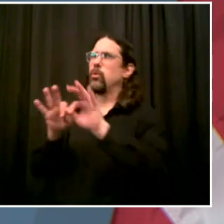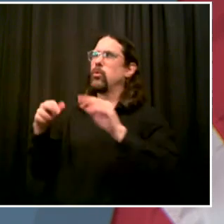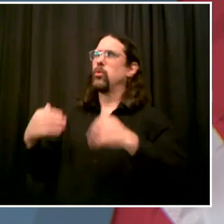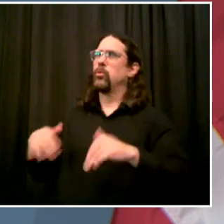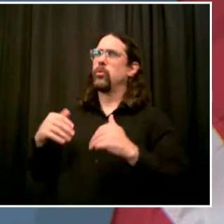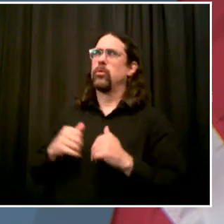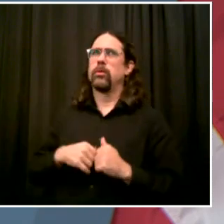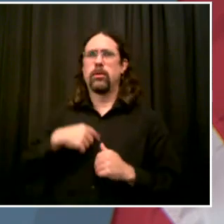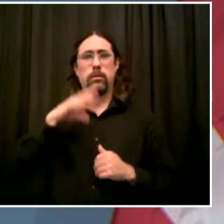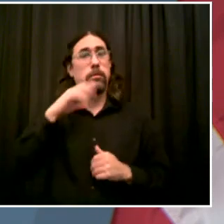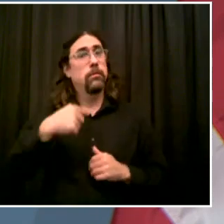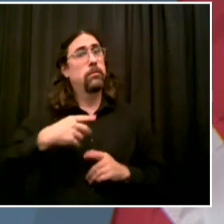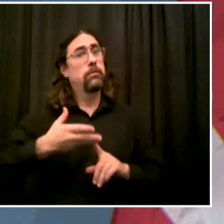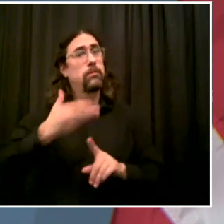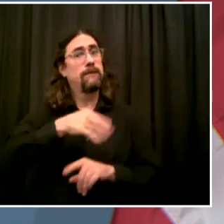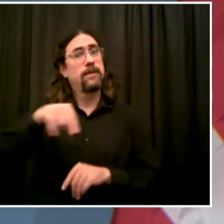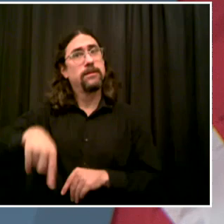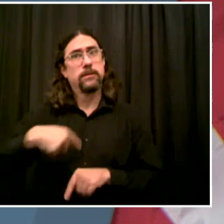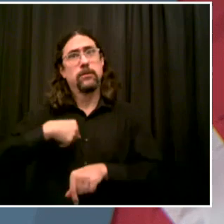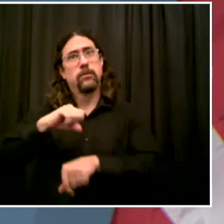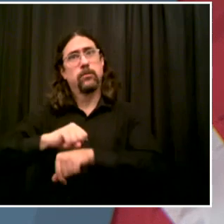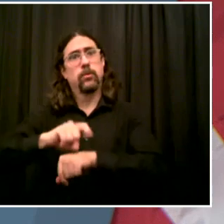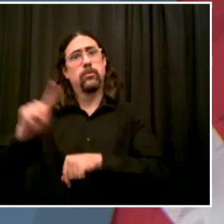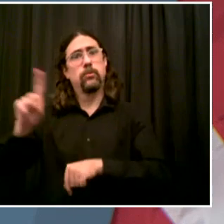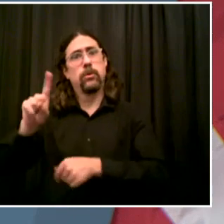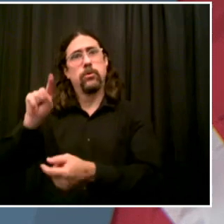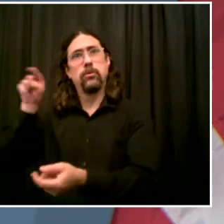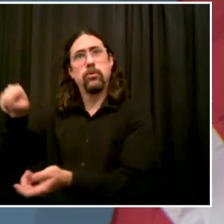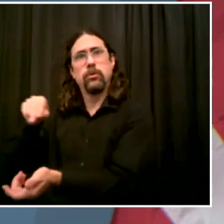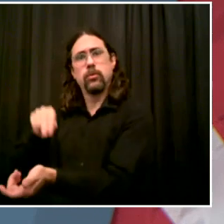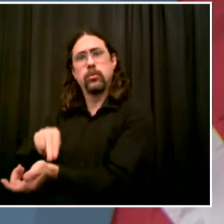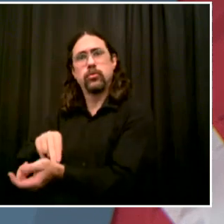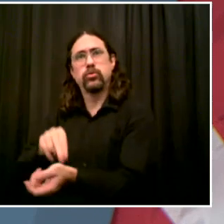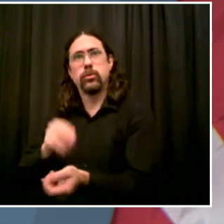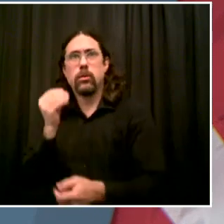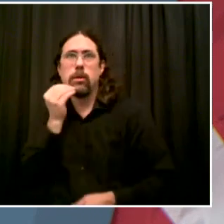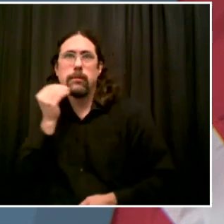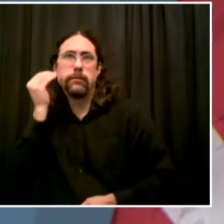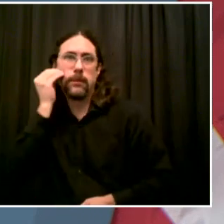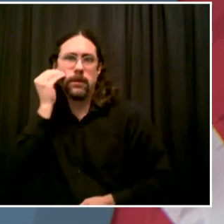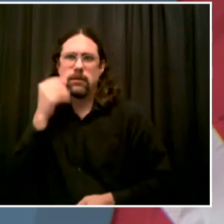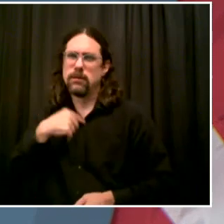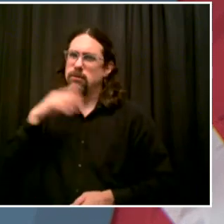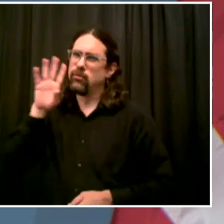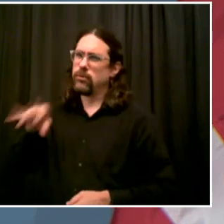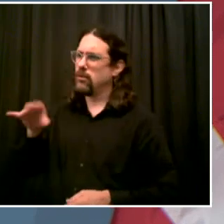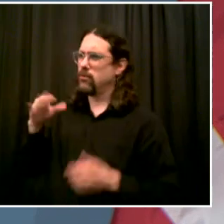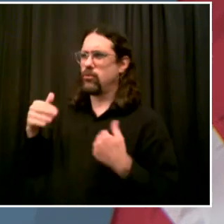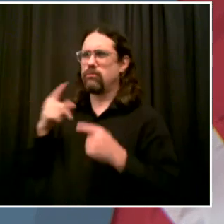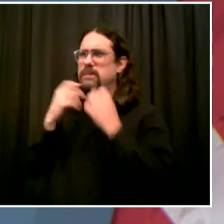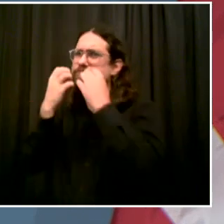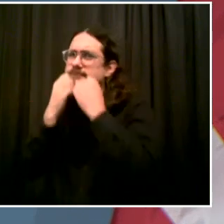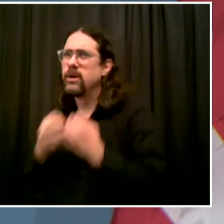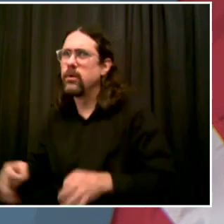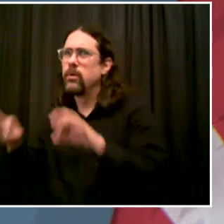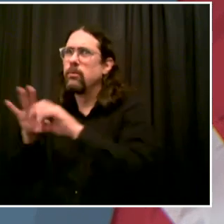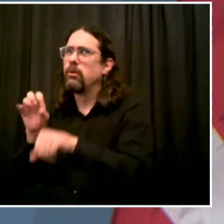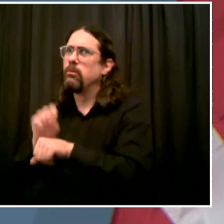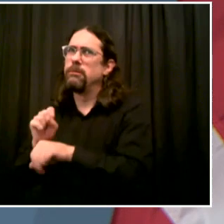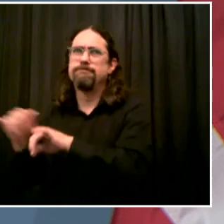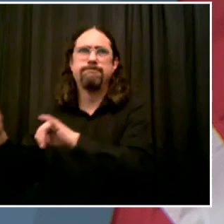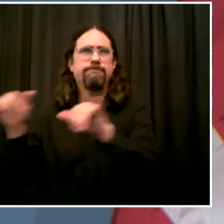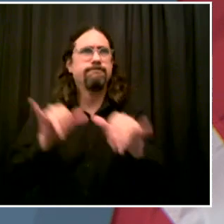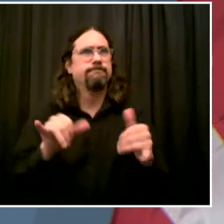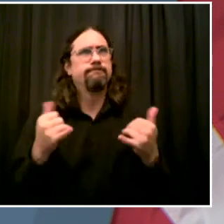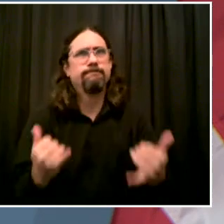my patients to keep them safe. I also represented over 100,000 members of 1199 as a